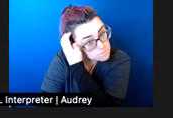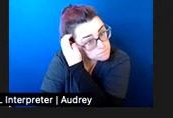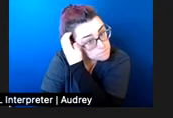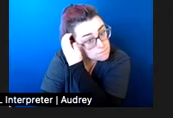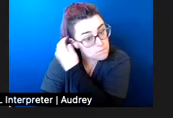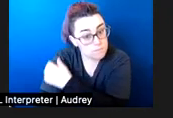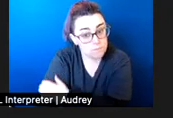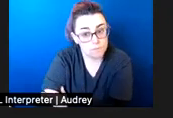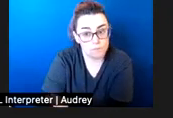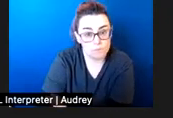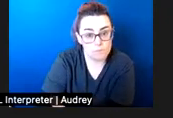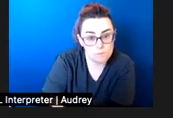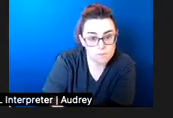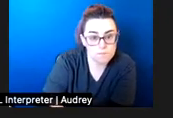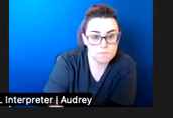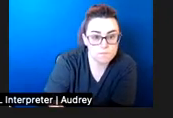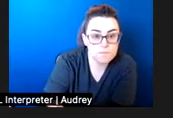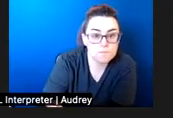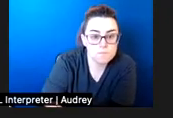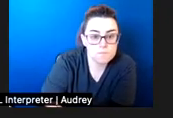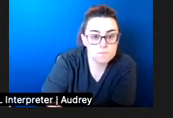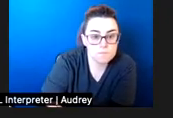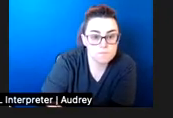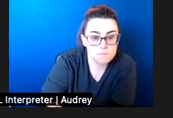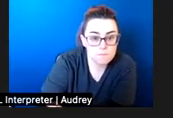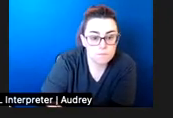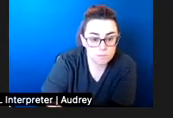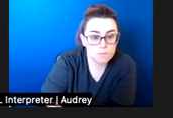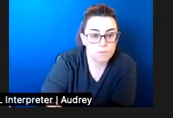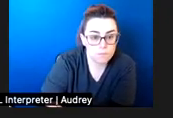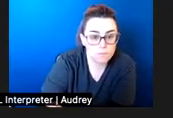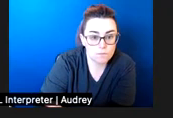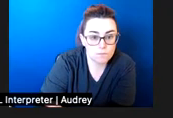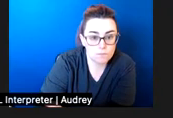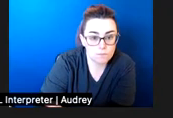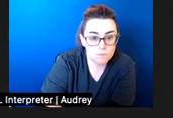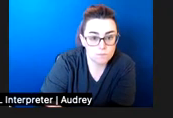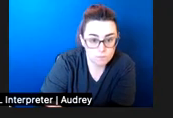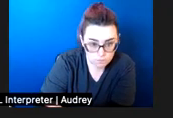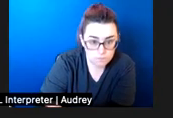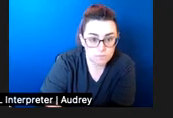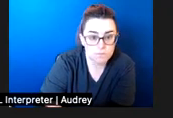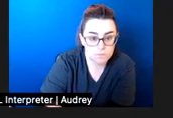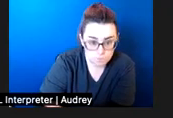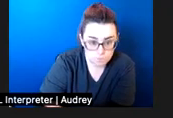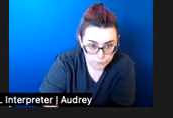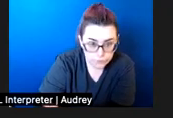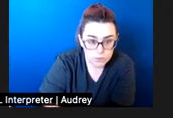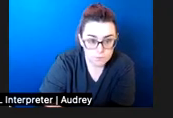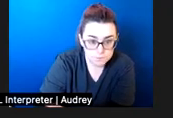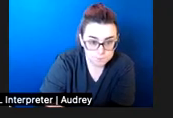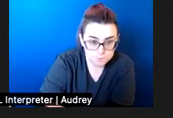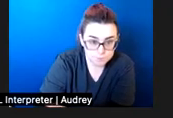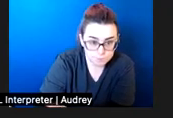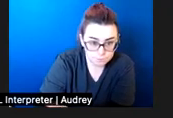which can, as the algae grows, it blocks sunlight over the corals. It also brings in more sediment, similar to what I mentioned with the sea